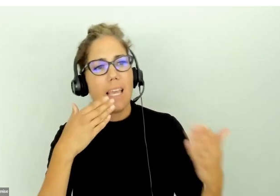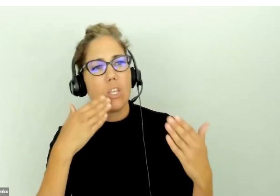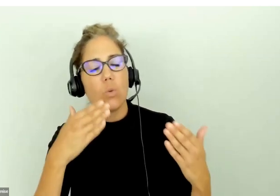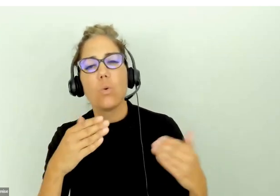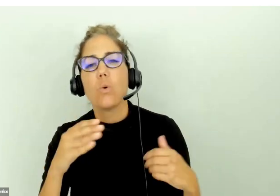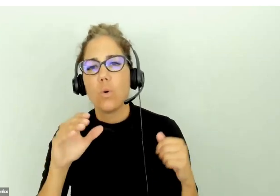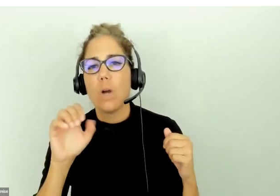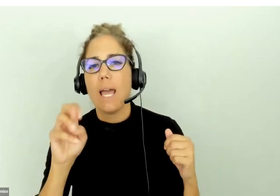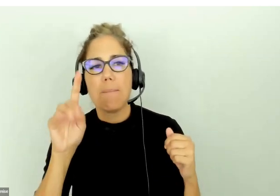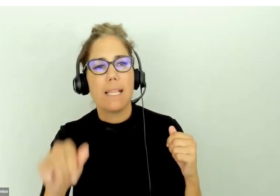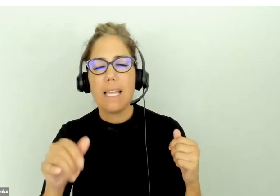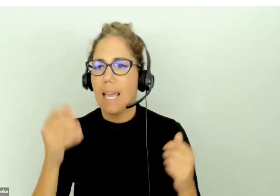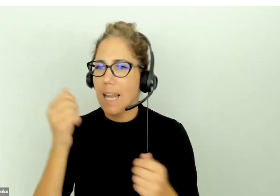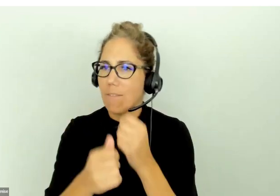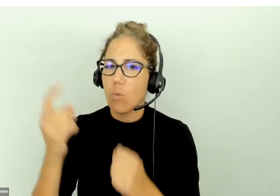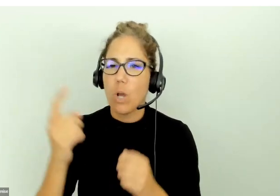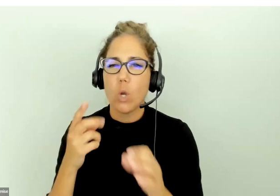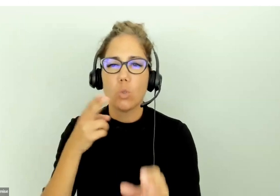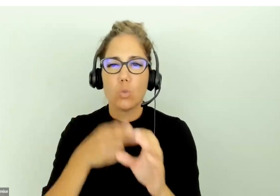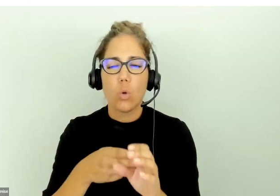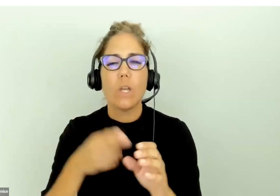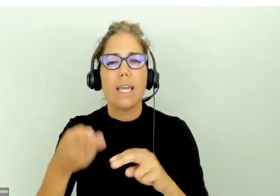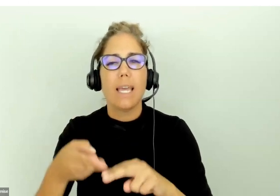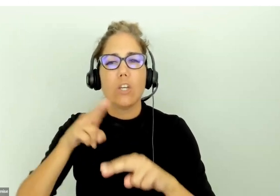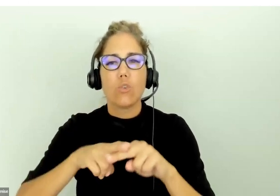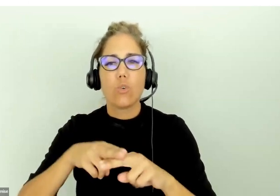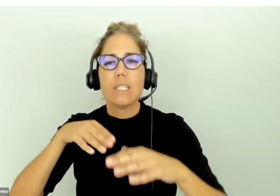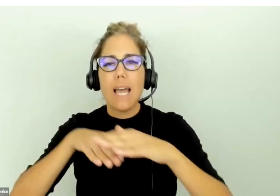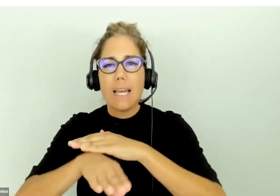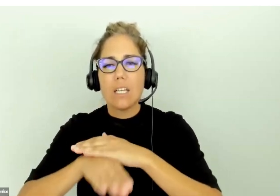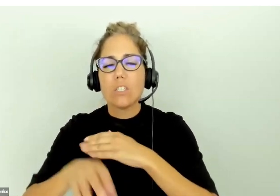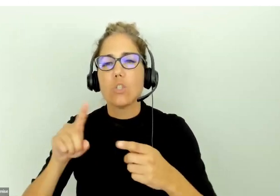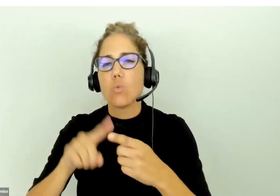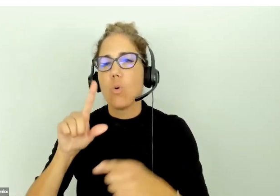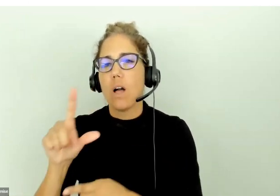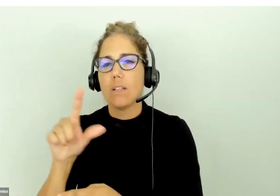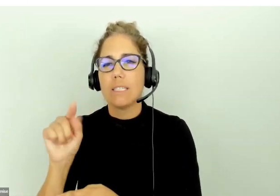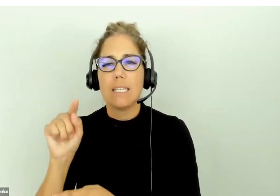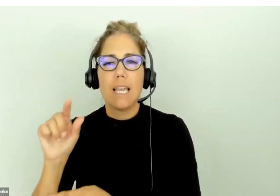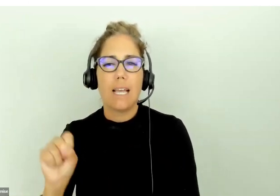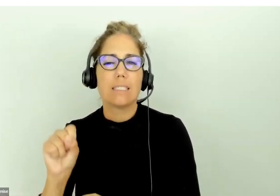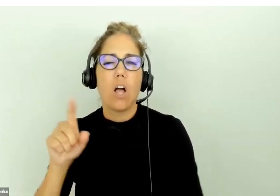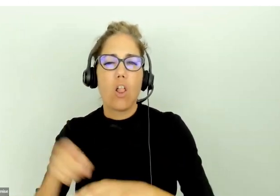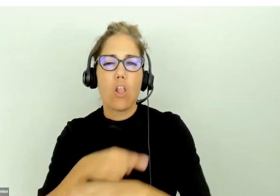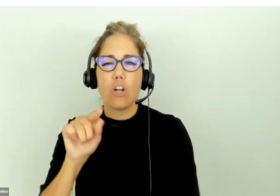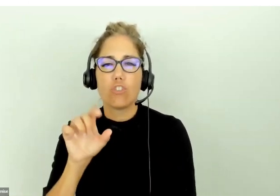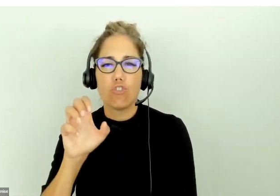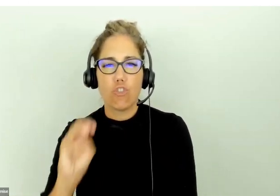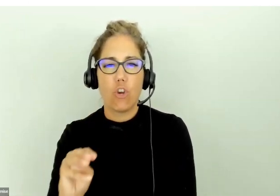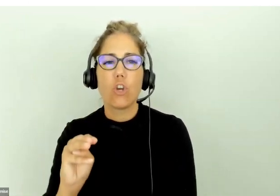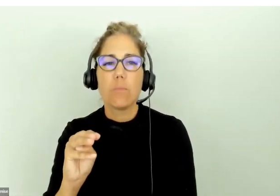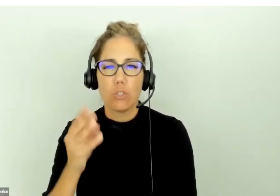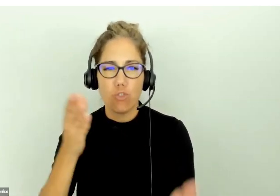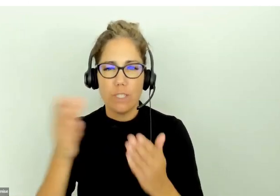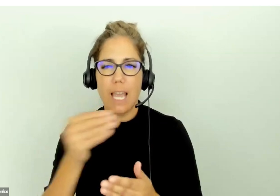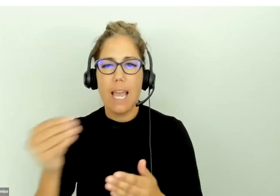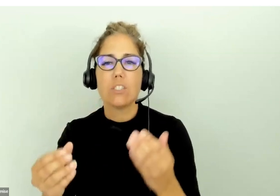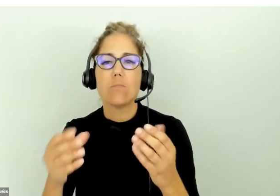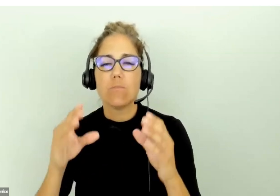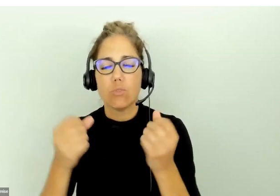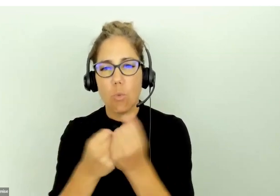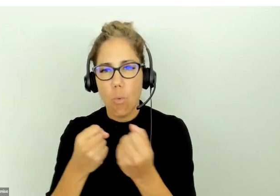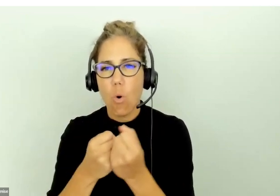call today. Increased access to long-term services and supports allows older people